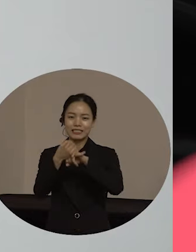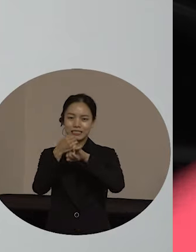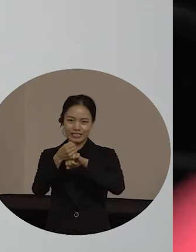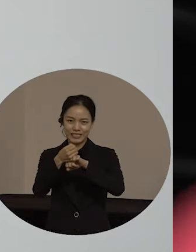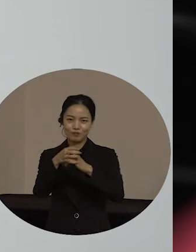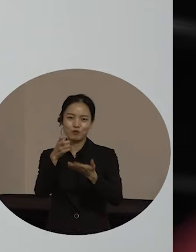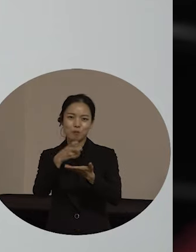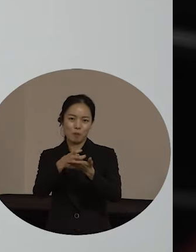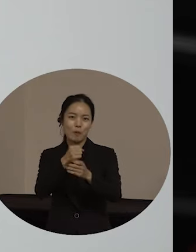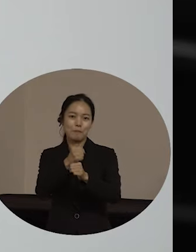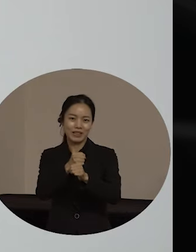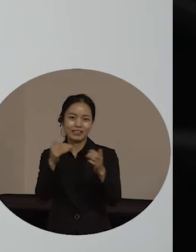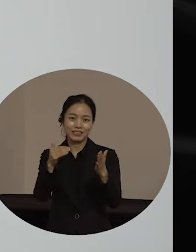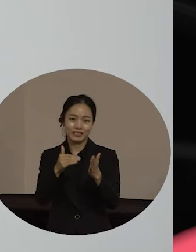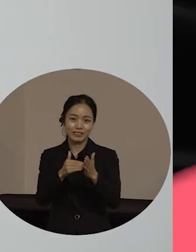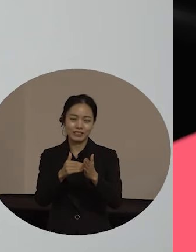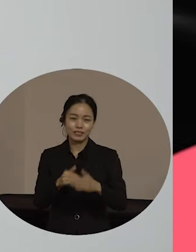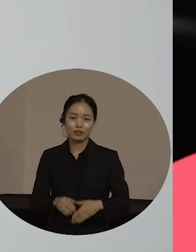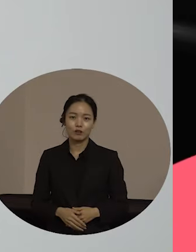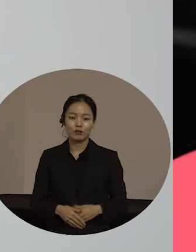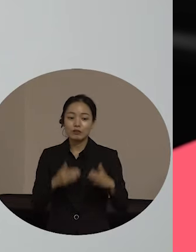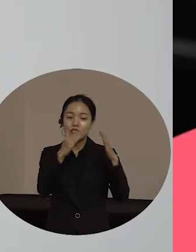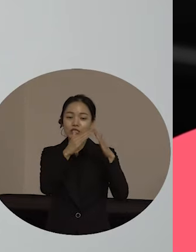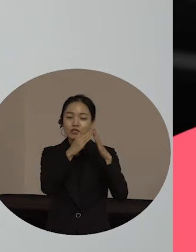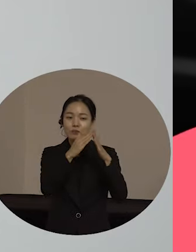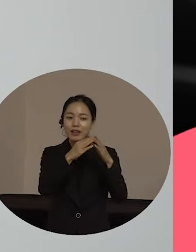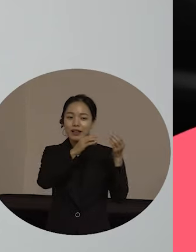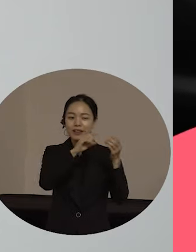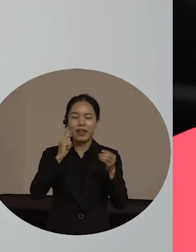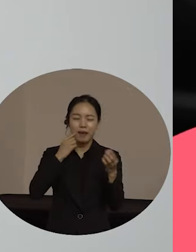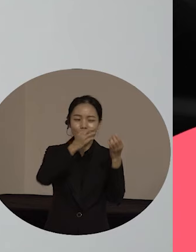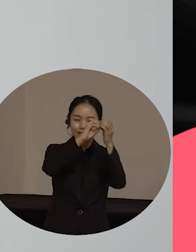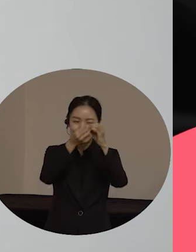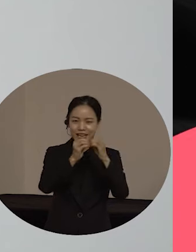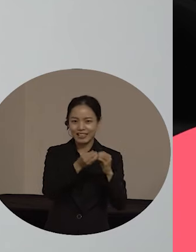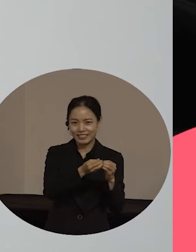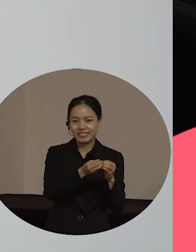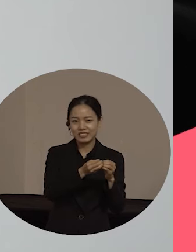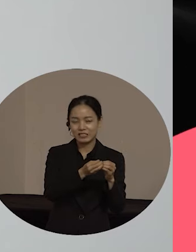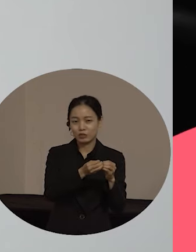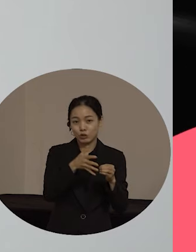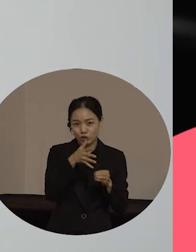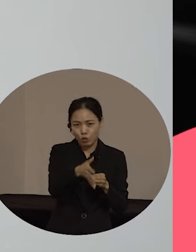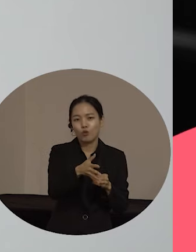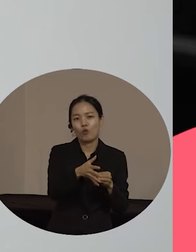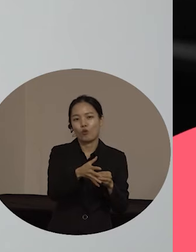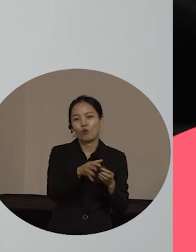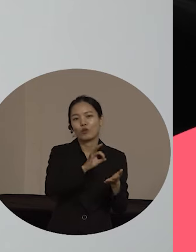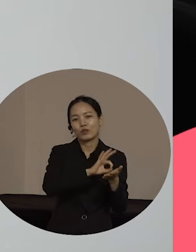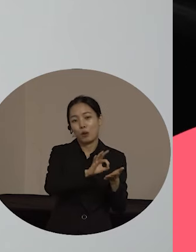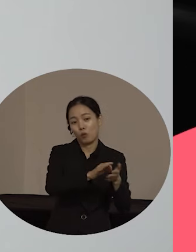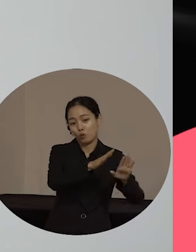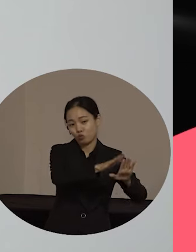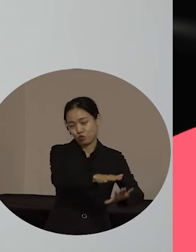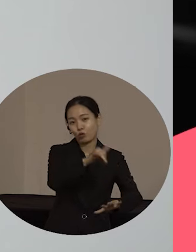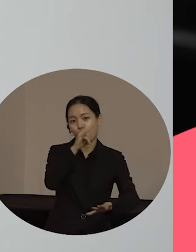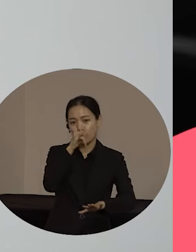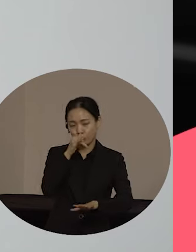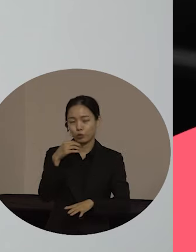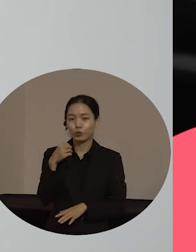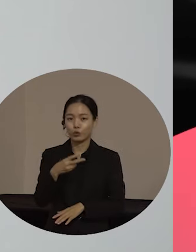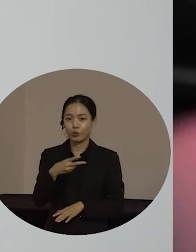but there is no usage also the youth and children also the